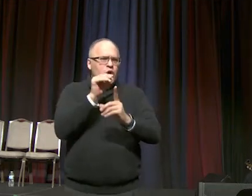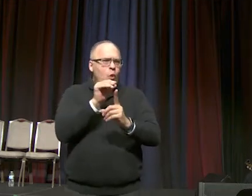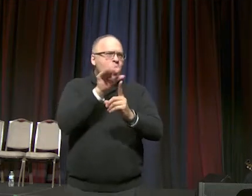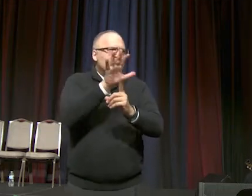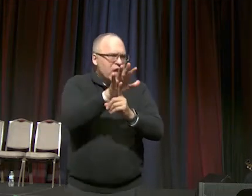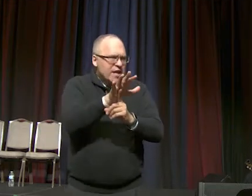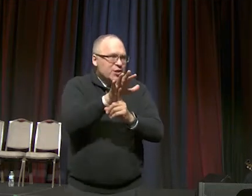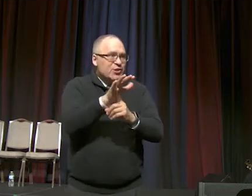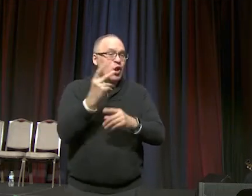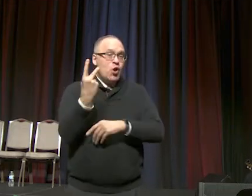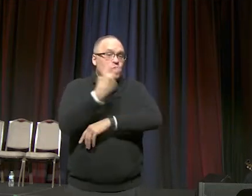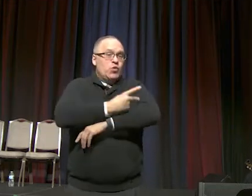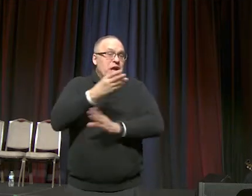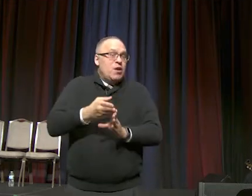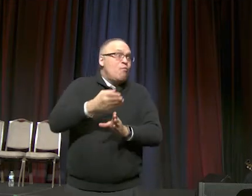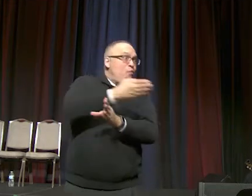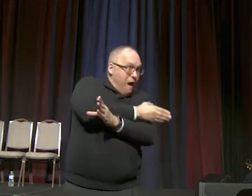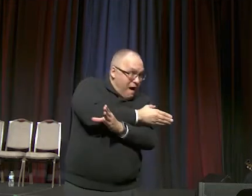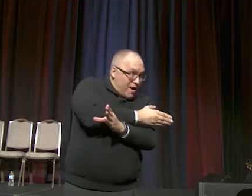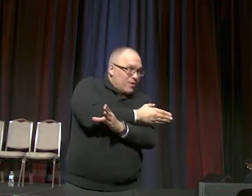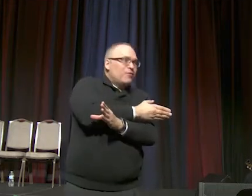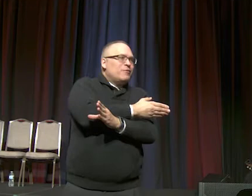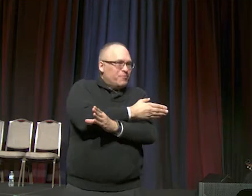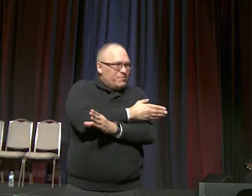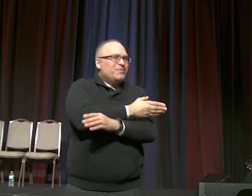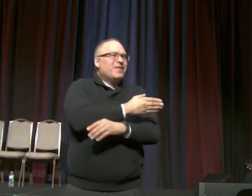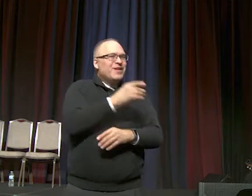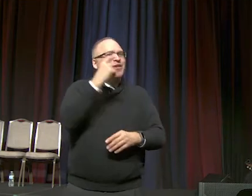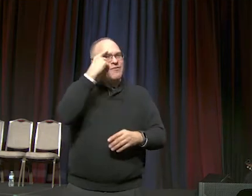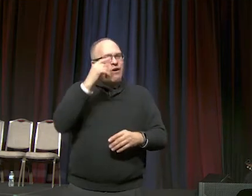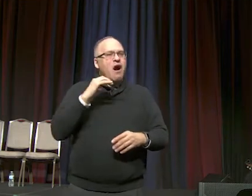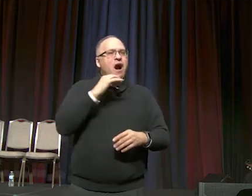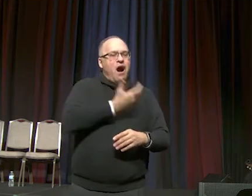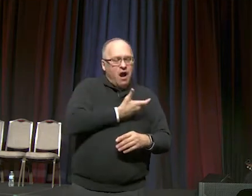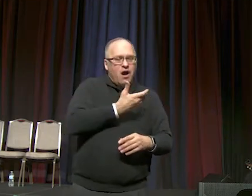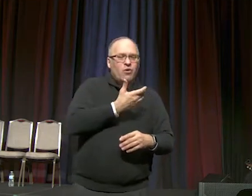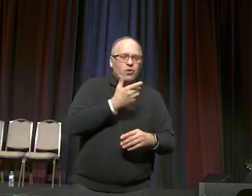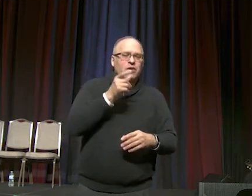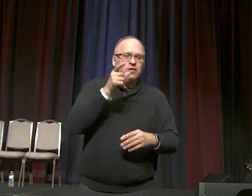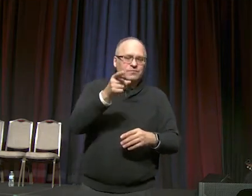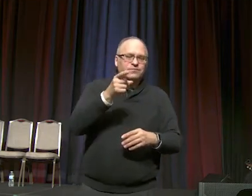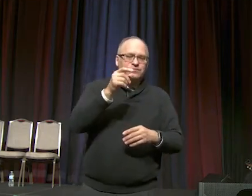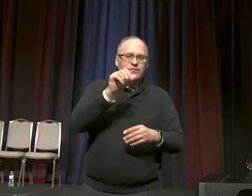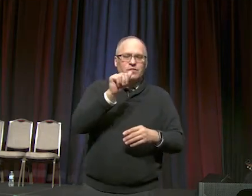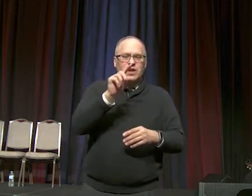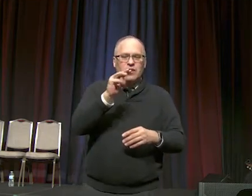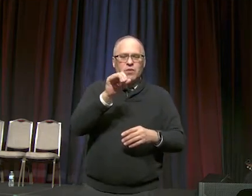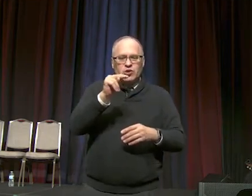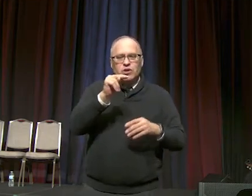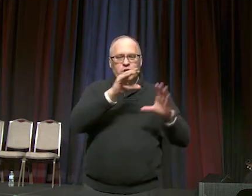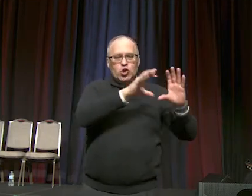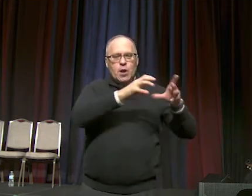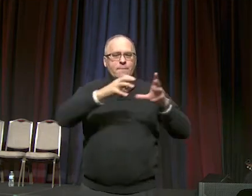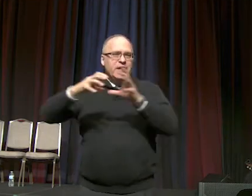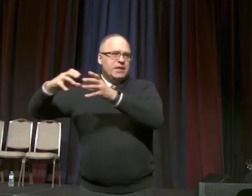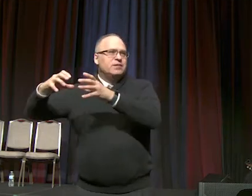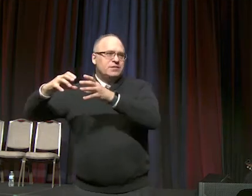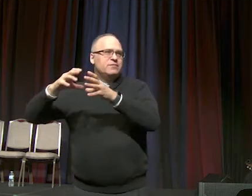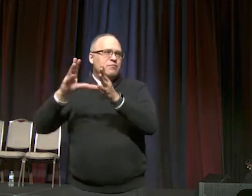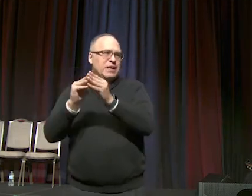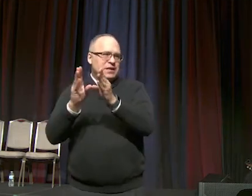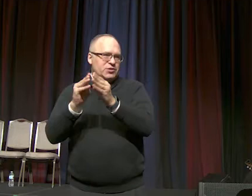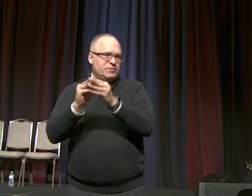days prior to the organization of our administrative committees. The